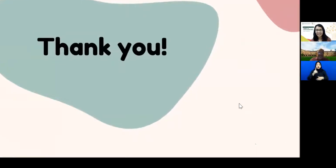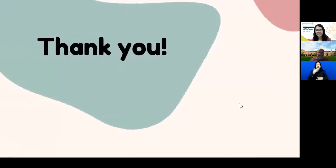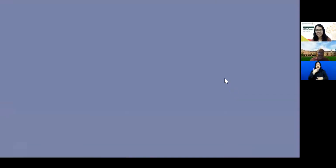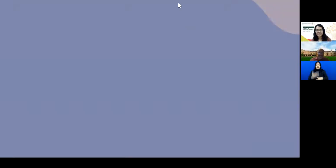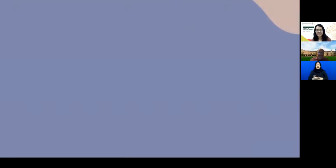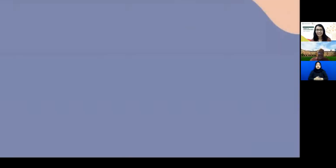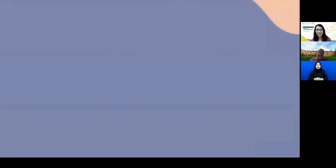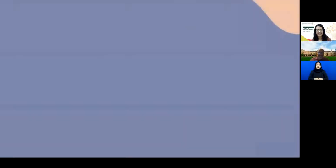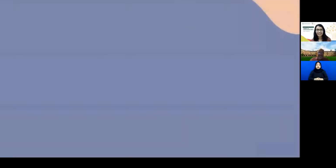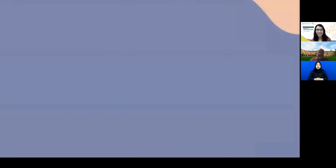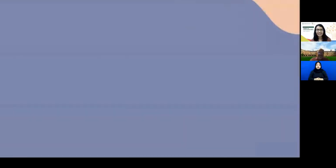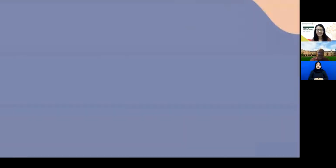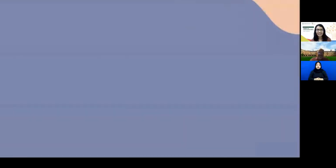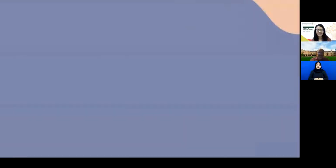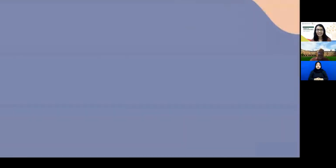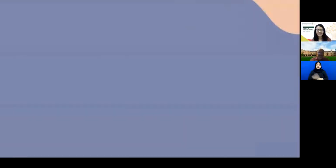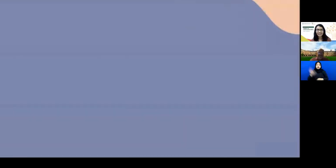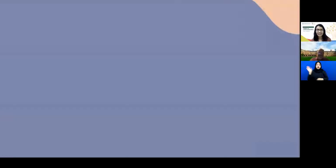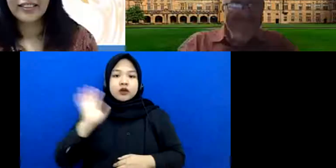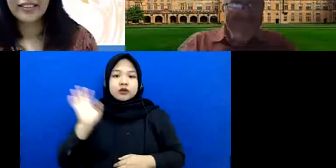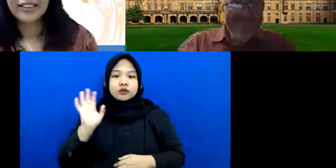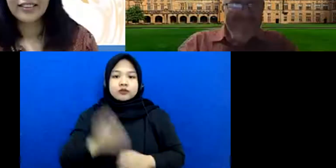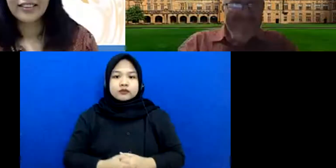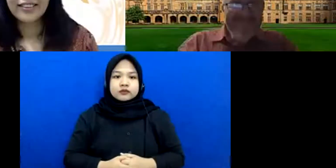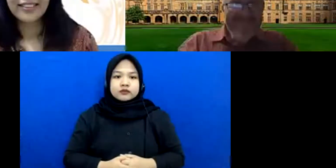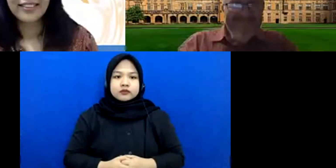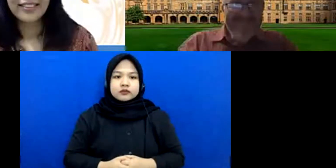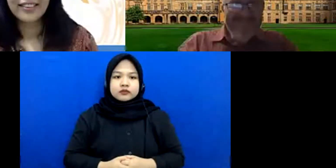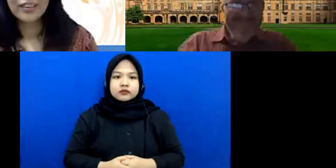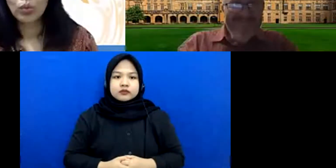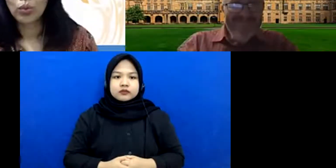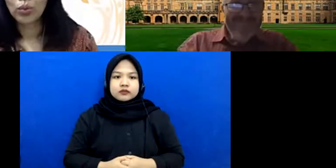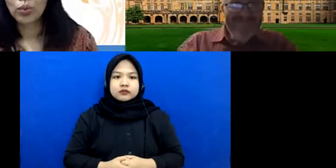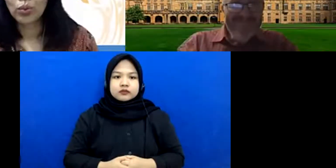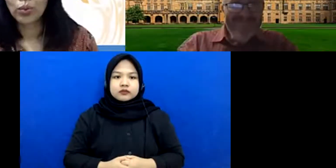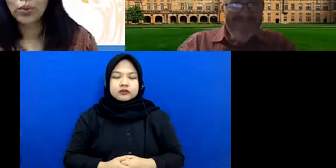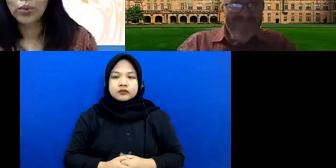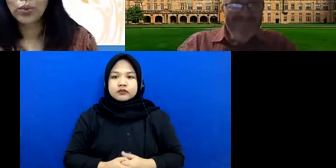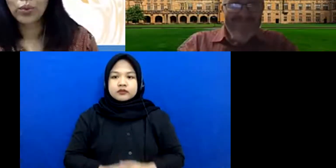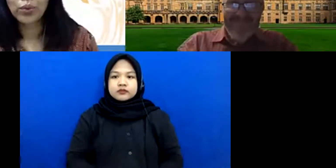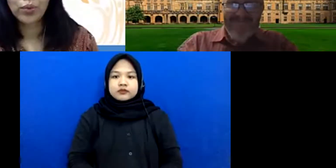That's all from Group 1. Thank you. Hi everyone.